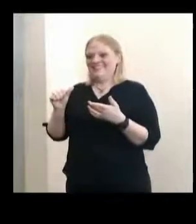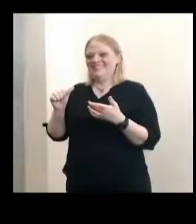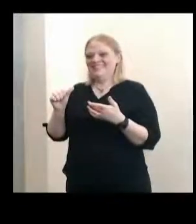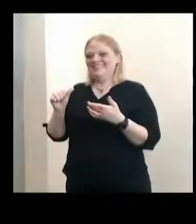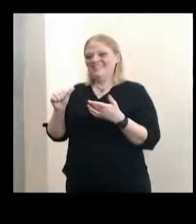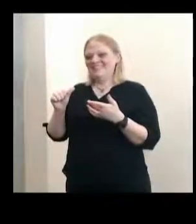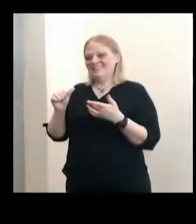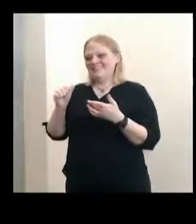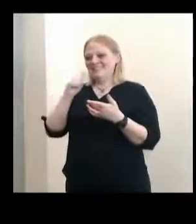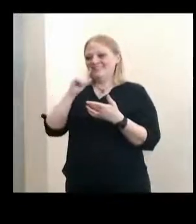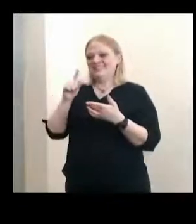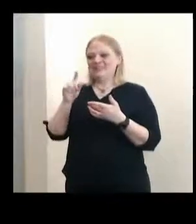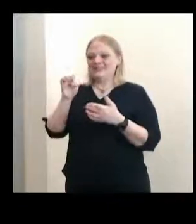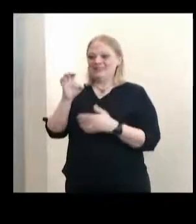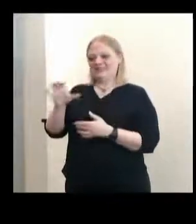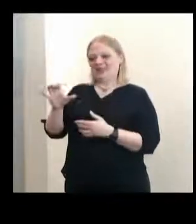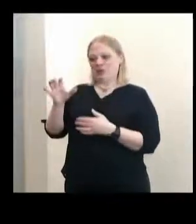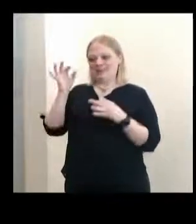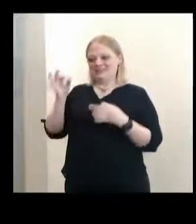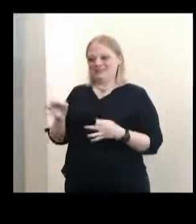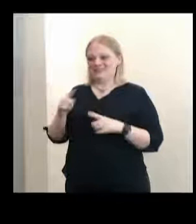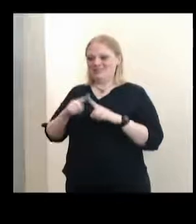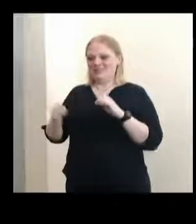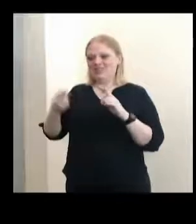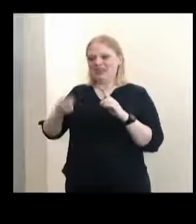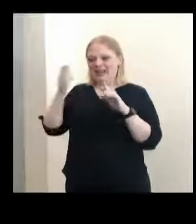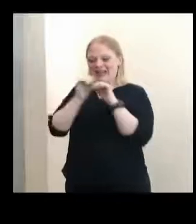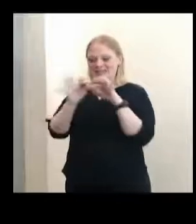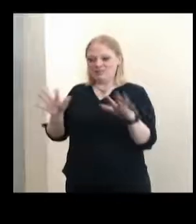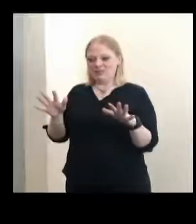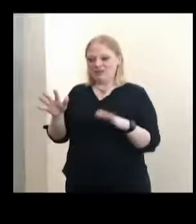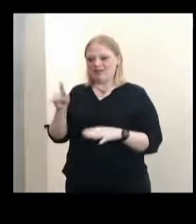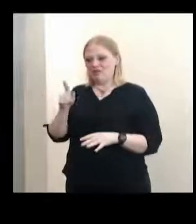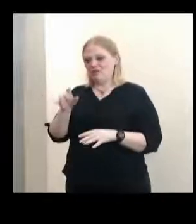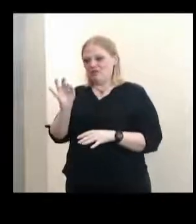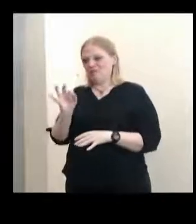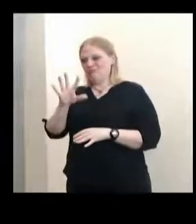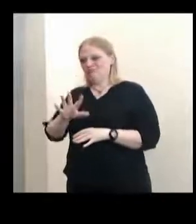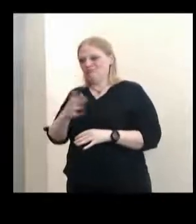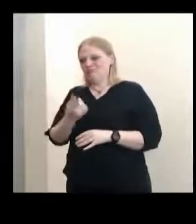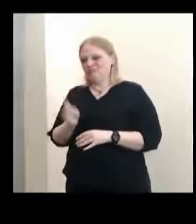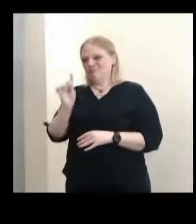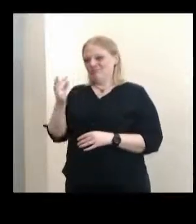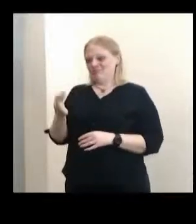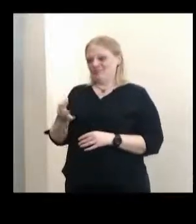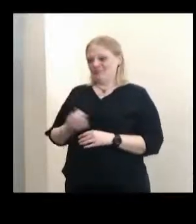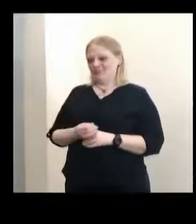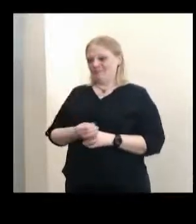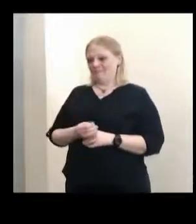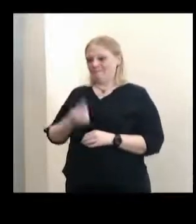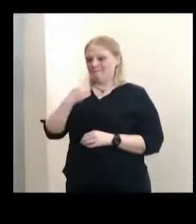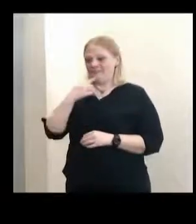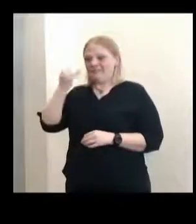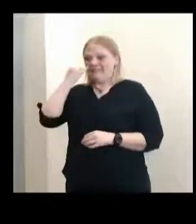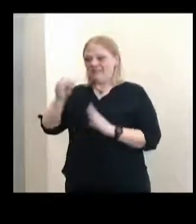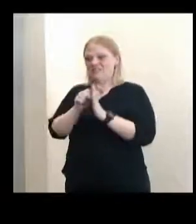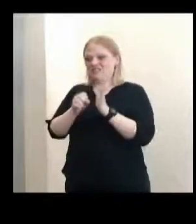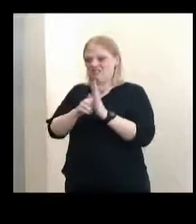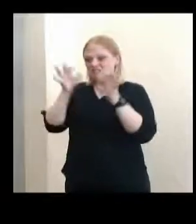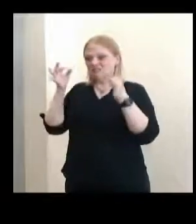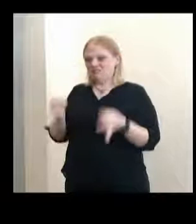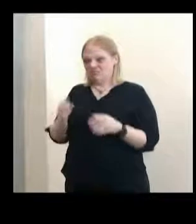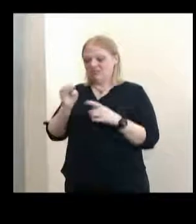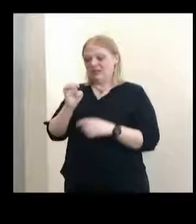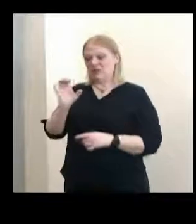high transmission rate that you alluded to last Friday, saying that even if the state goes with this, Erie County